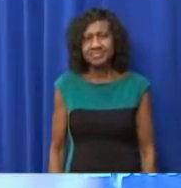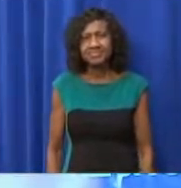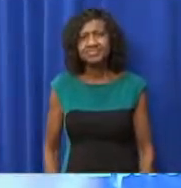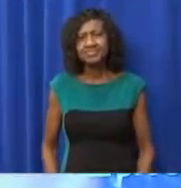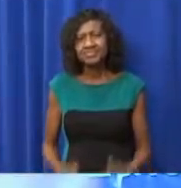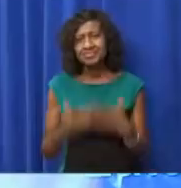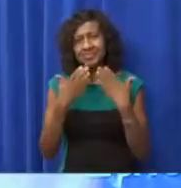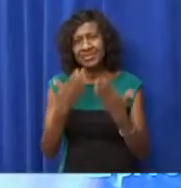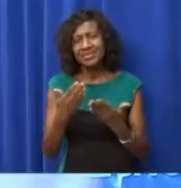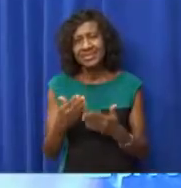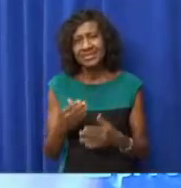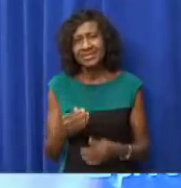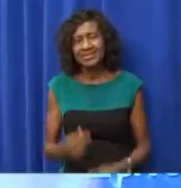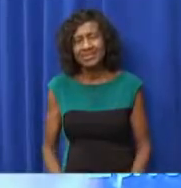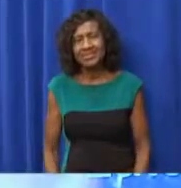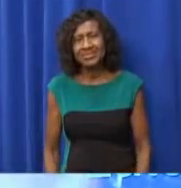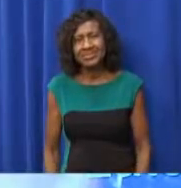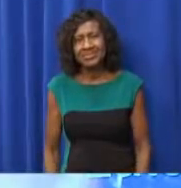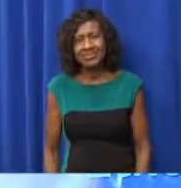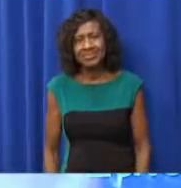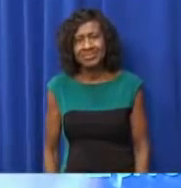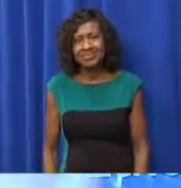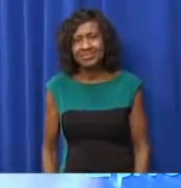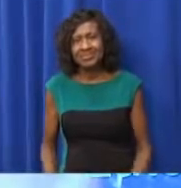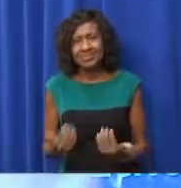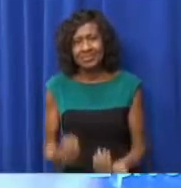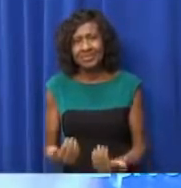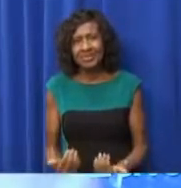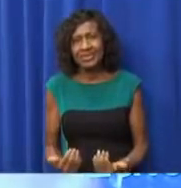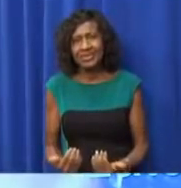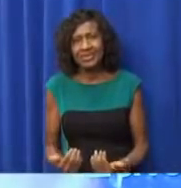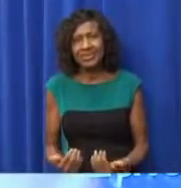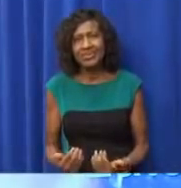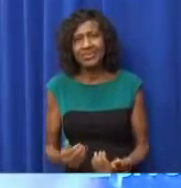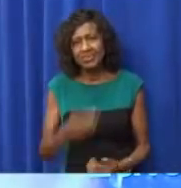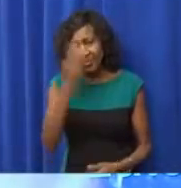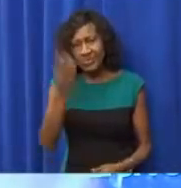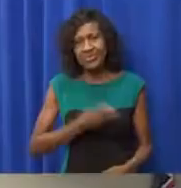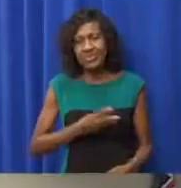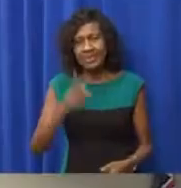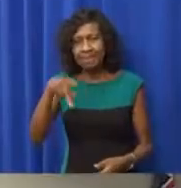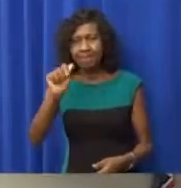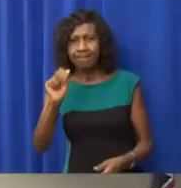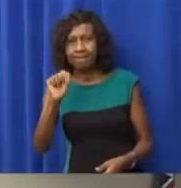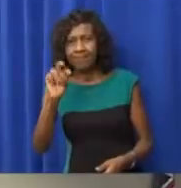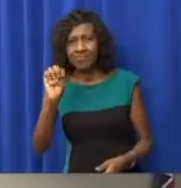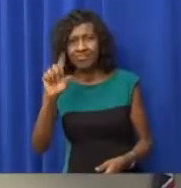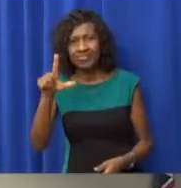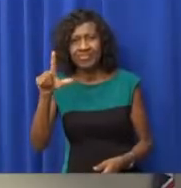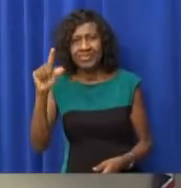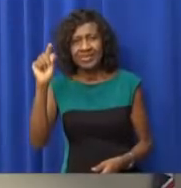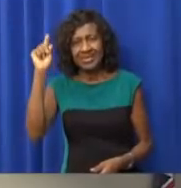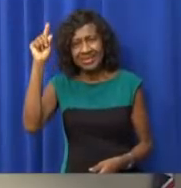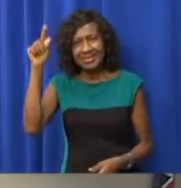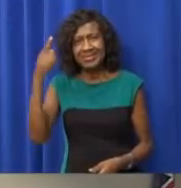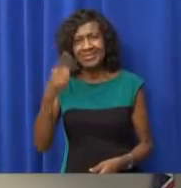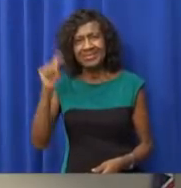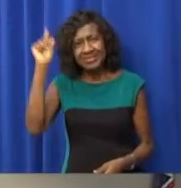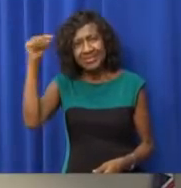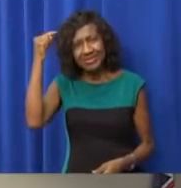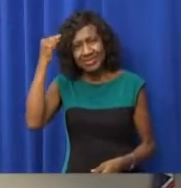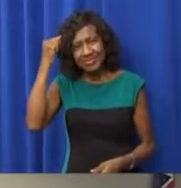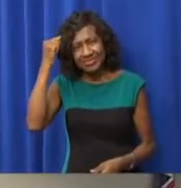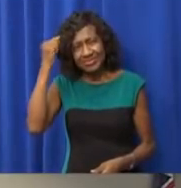And thank you, Reverend Bob. We'd now like to welcome our panelists, including His Excellency, the